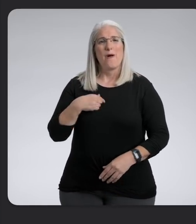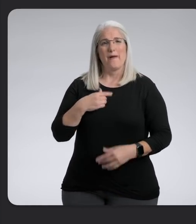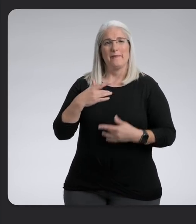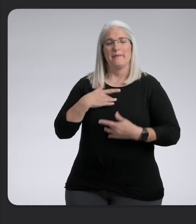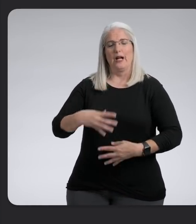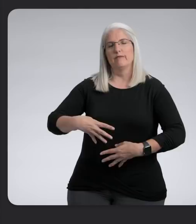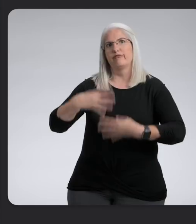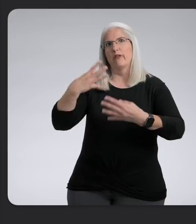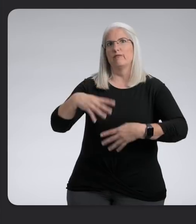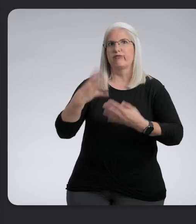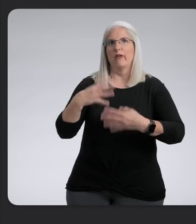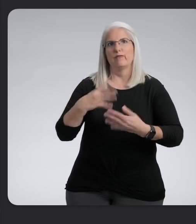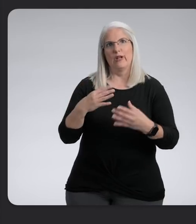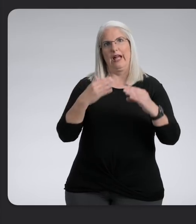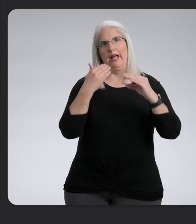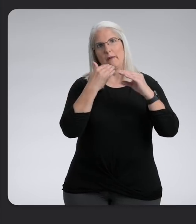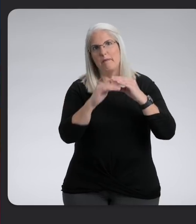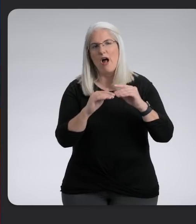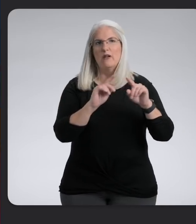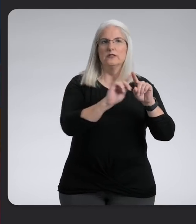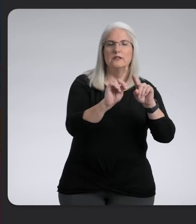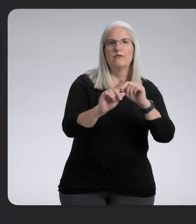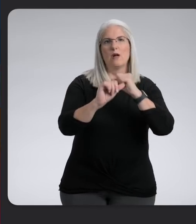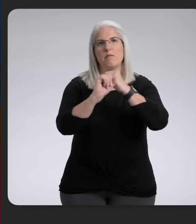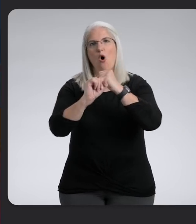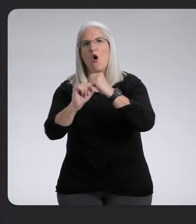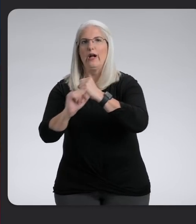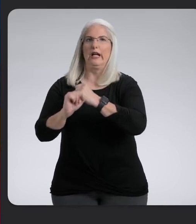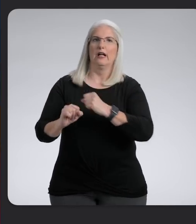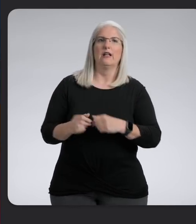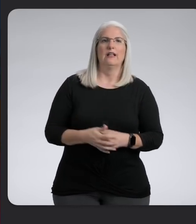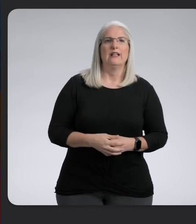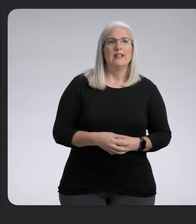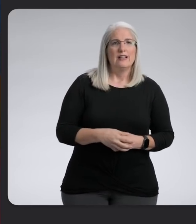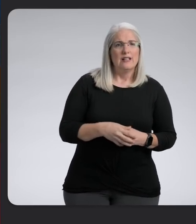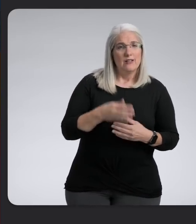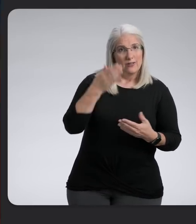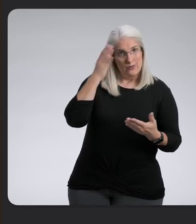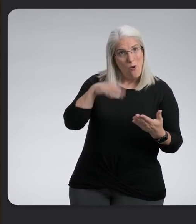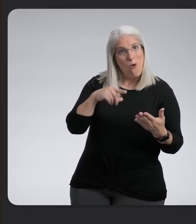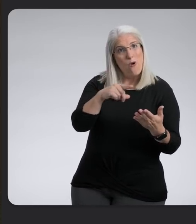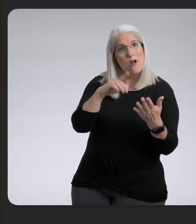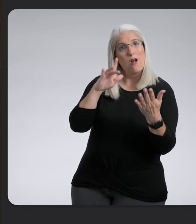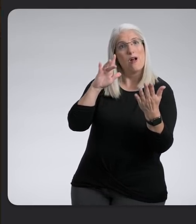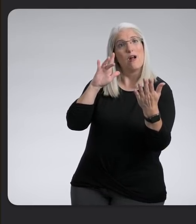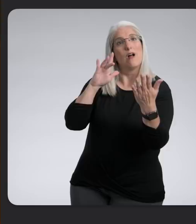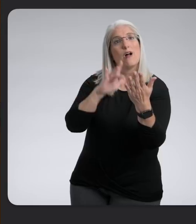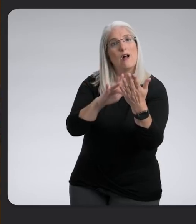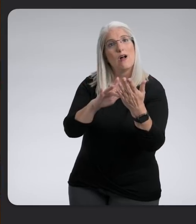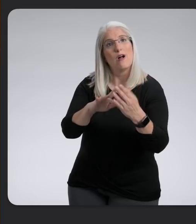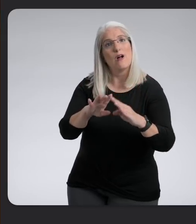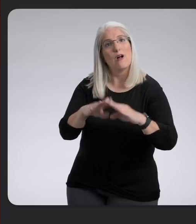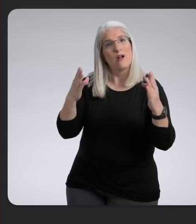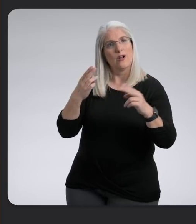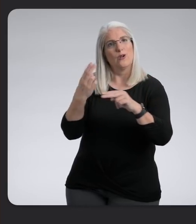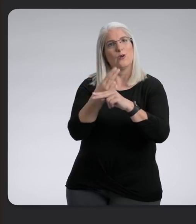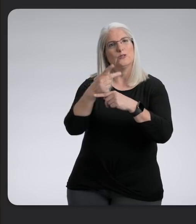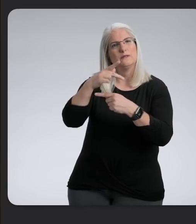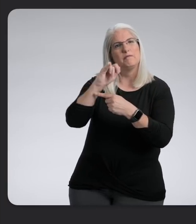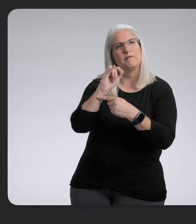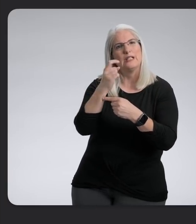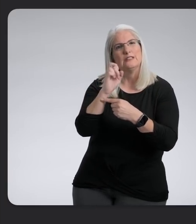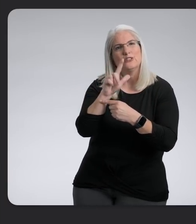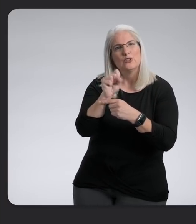emails like this. What you may not realize is that many of these emails use invisible pixels to collect information about your